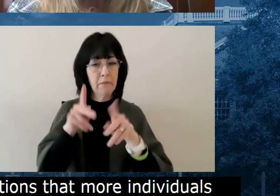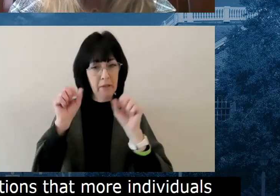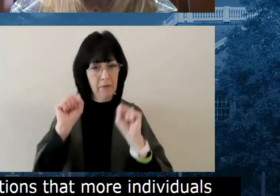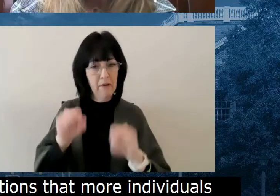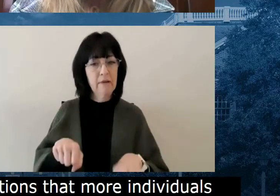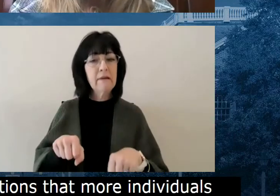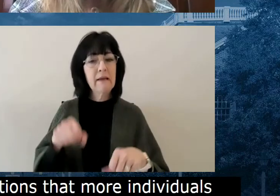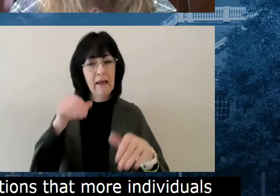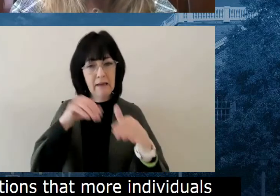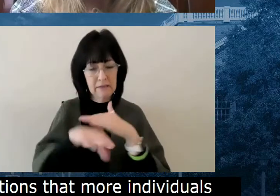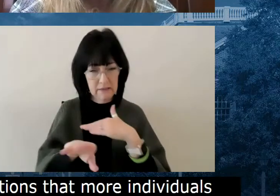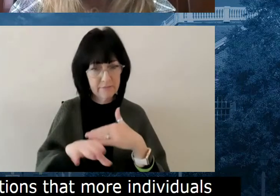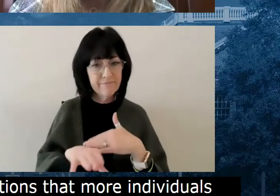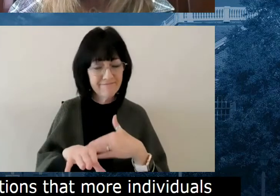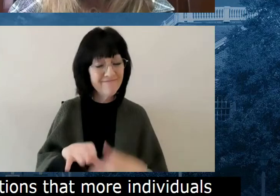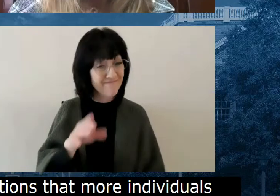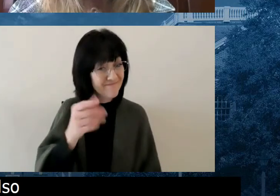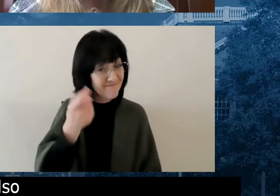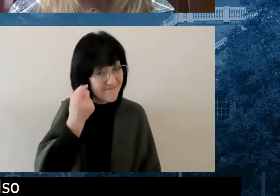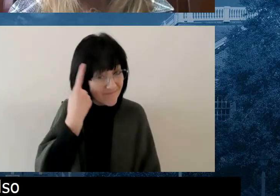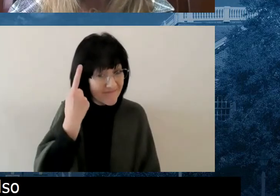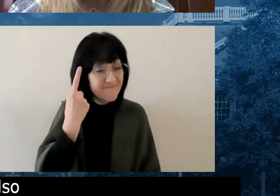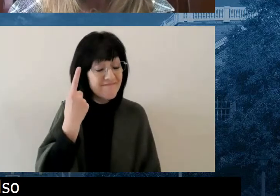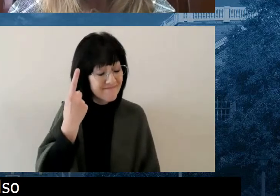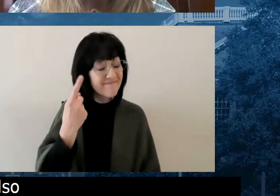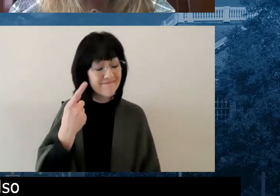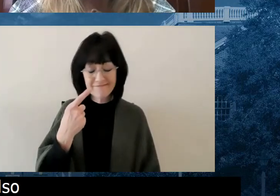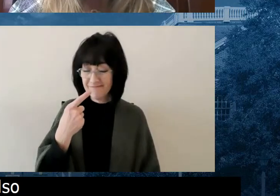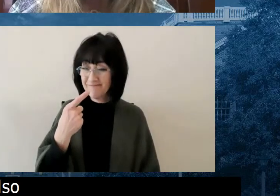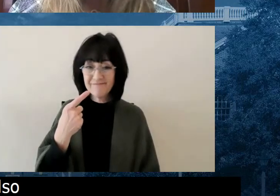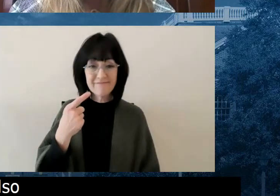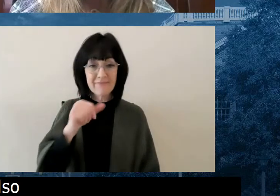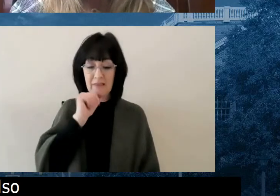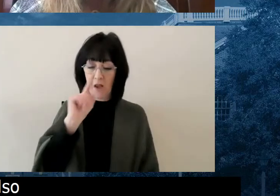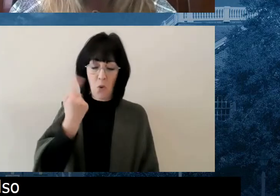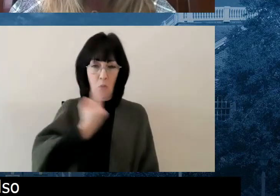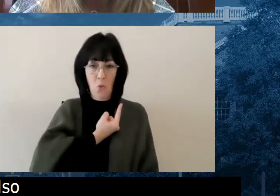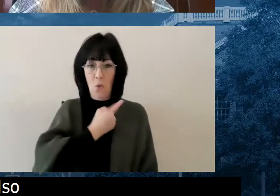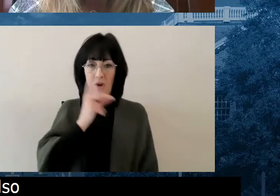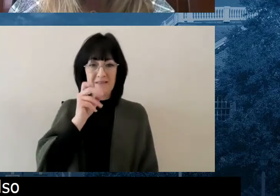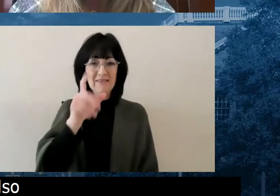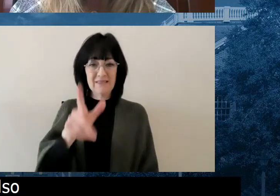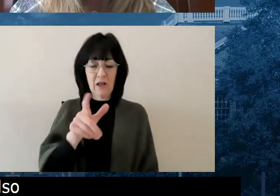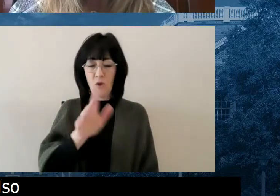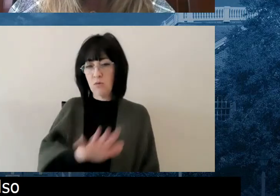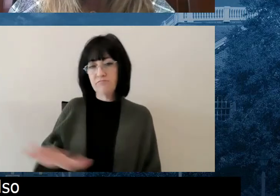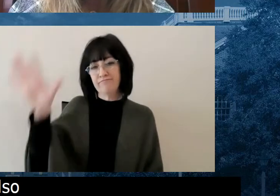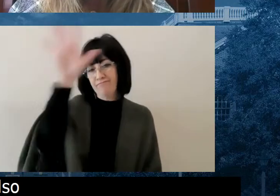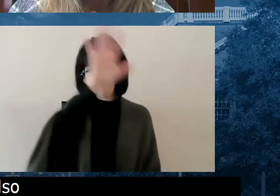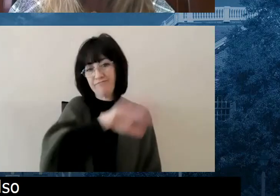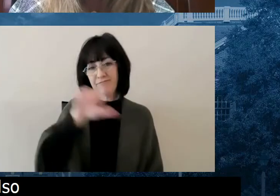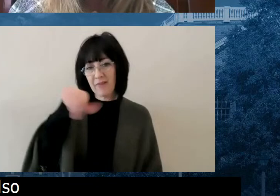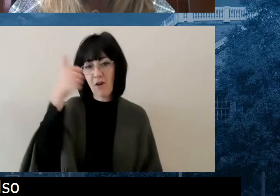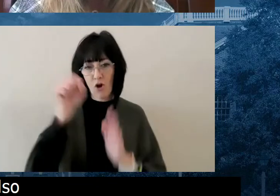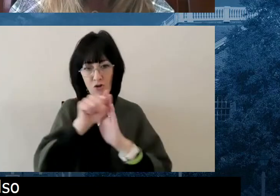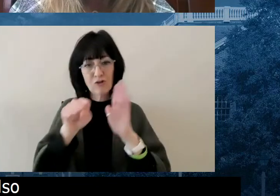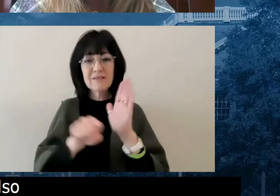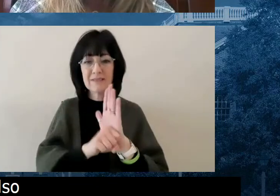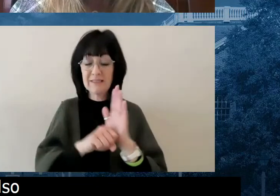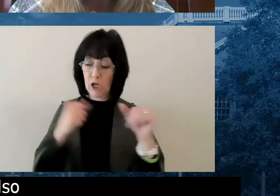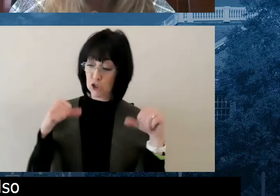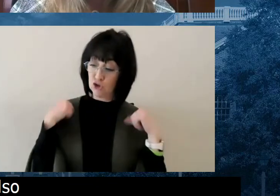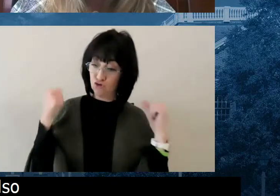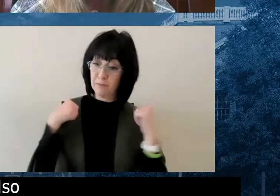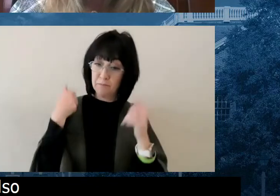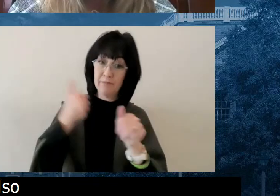gyms are an area, whether in Delaware or nationally or internationally, where there've been super spreader events